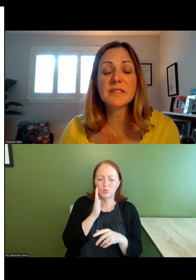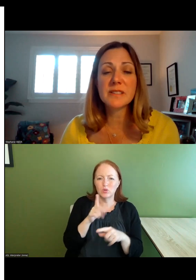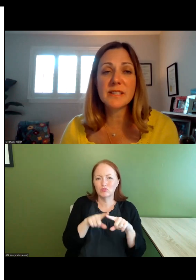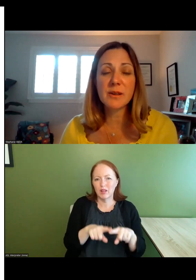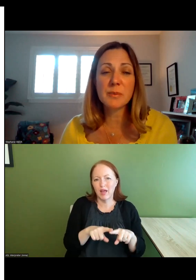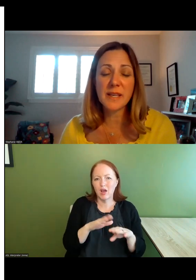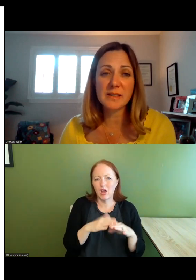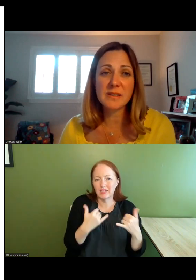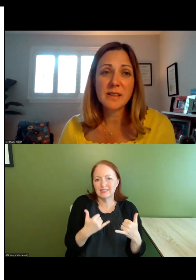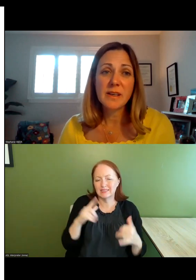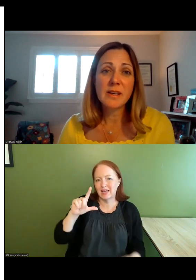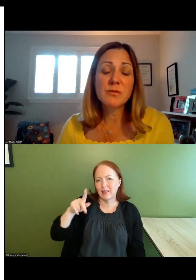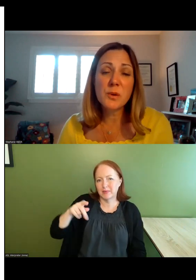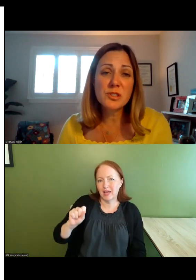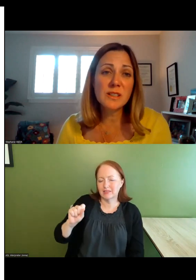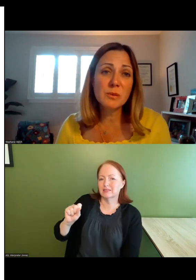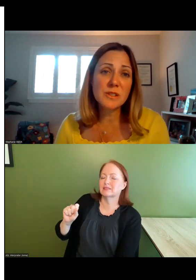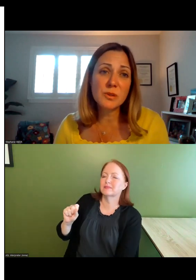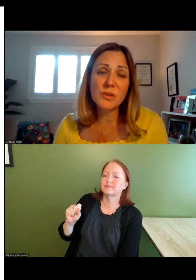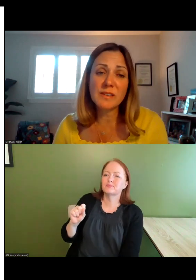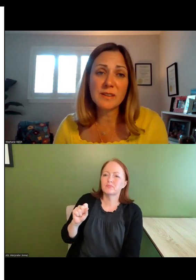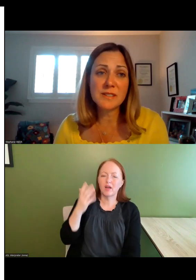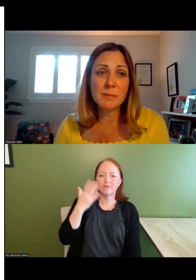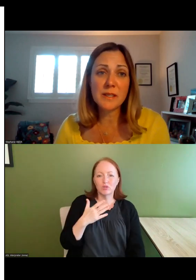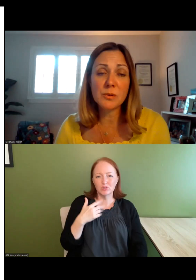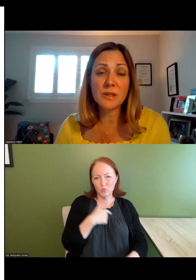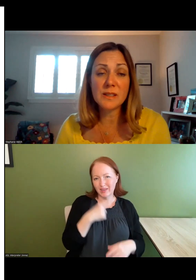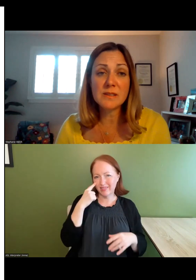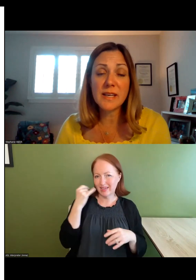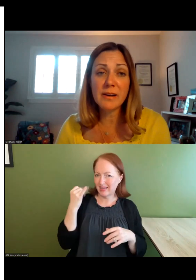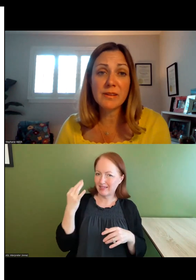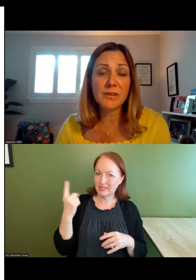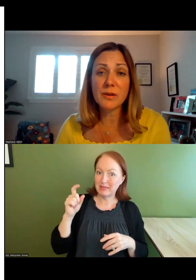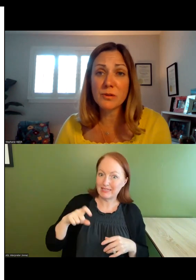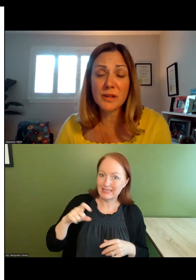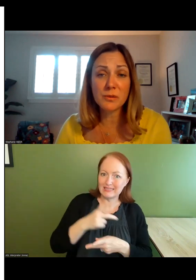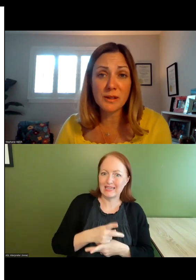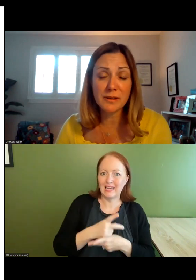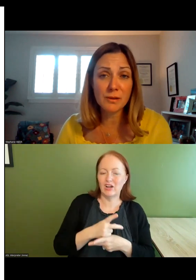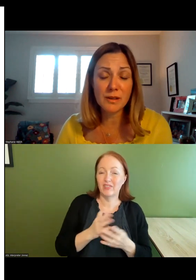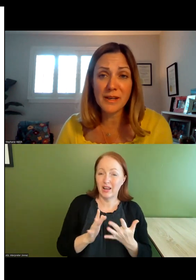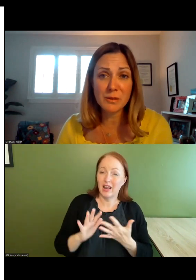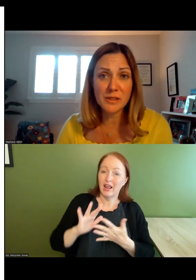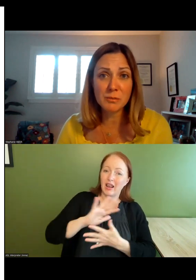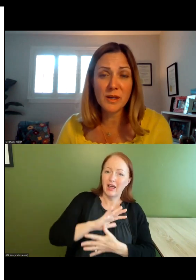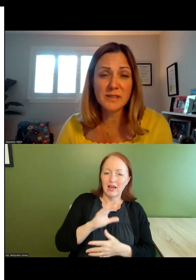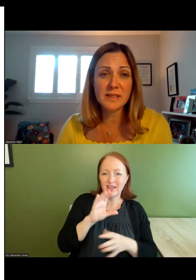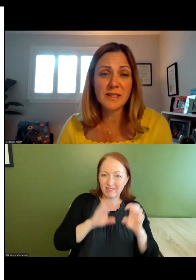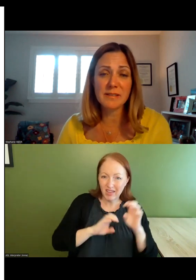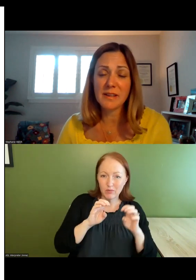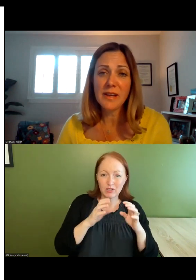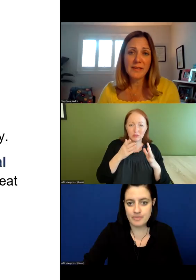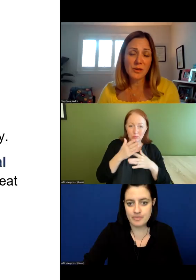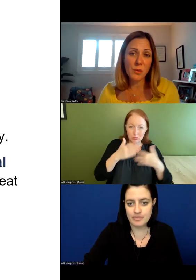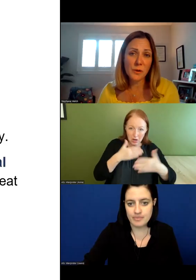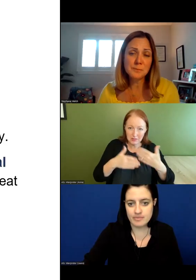rely on existing LPS. Unfortunately, we do think that if somebody who needs care, they've gone all the way through the clinical evaluation process,